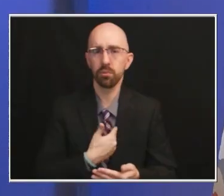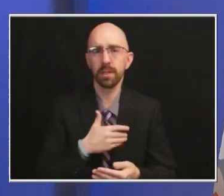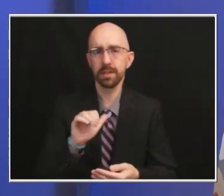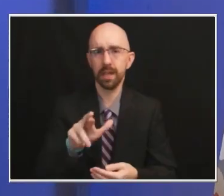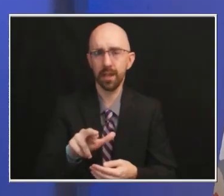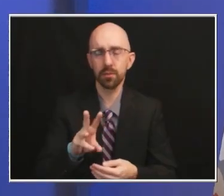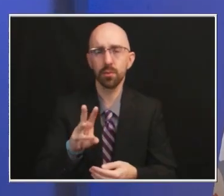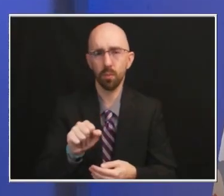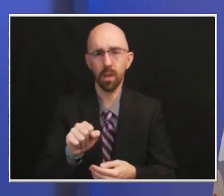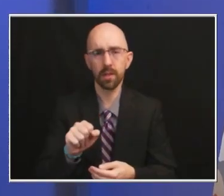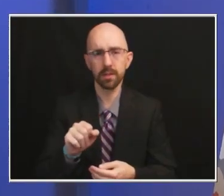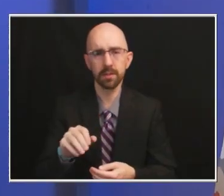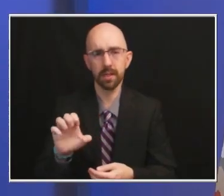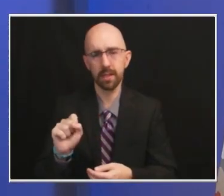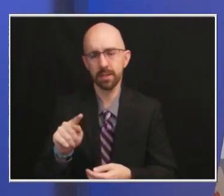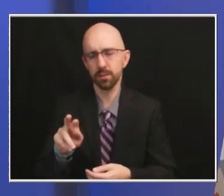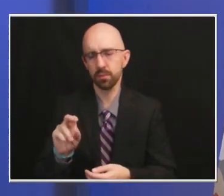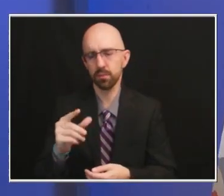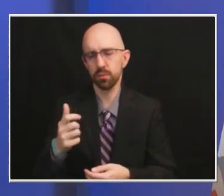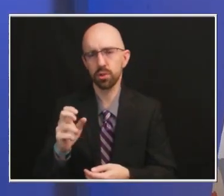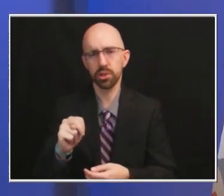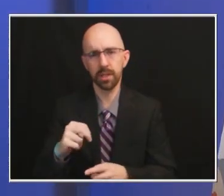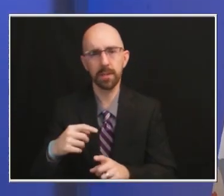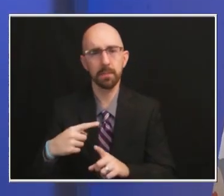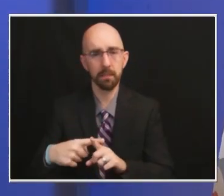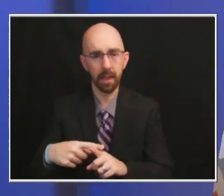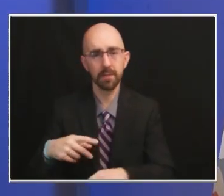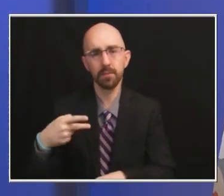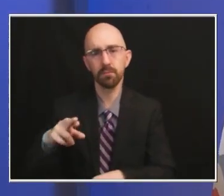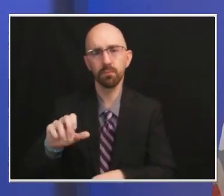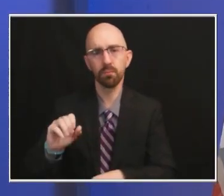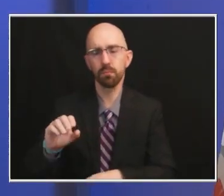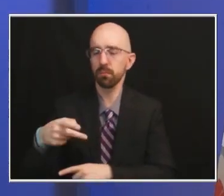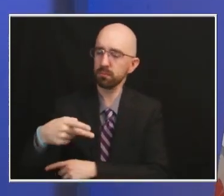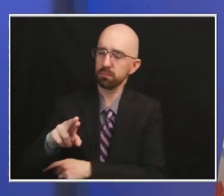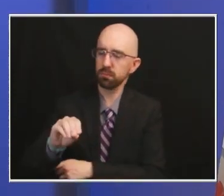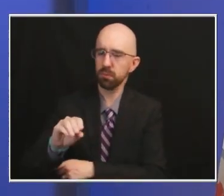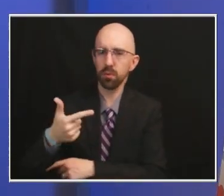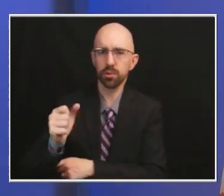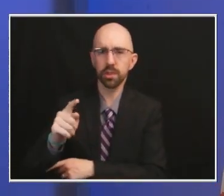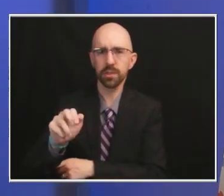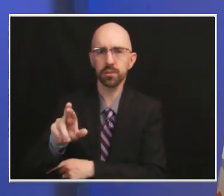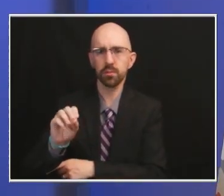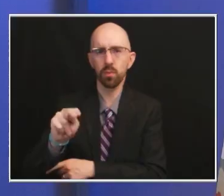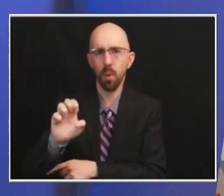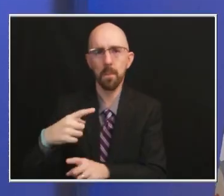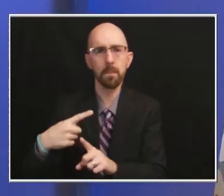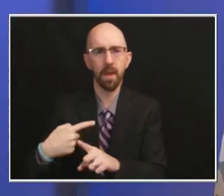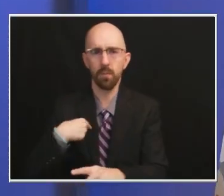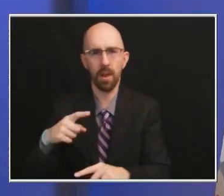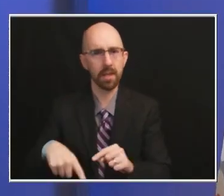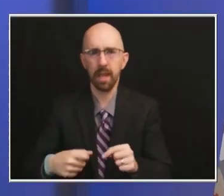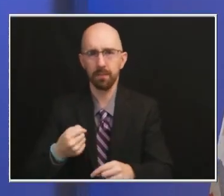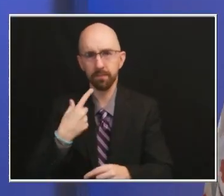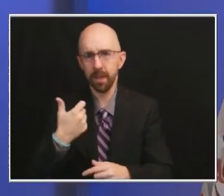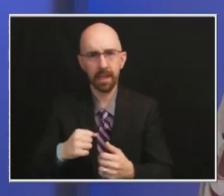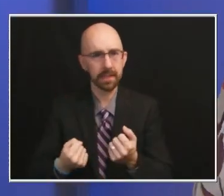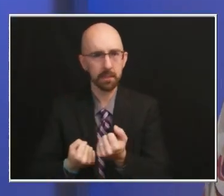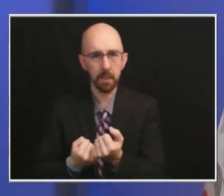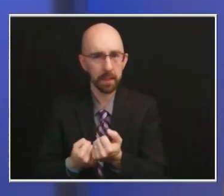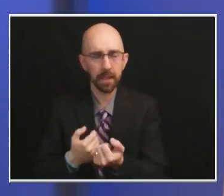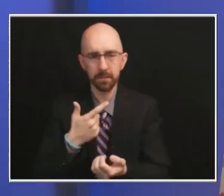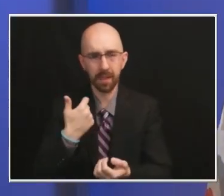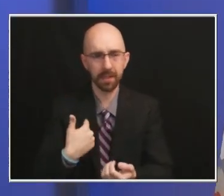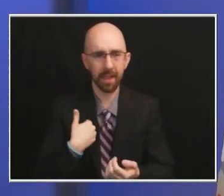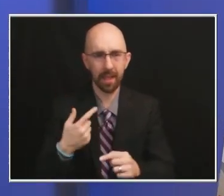estrogen positive and progesterone positive. And so I can't take any supplements or anything because I can't have